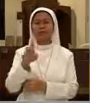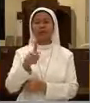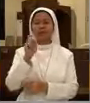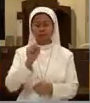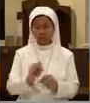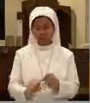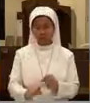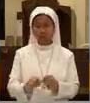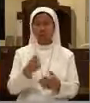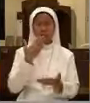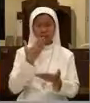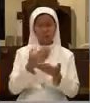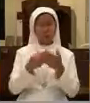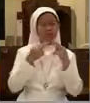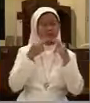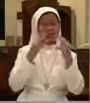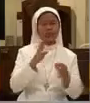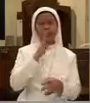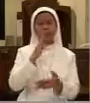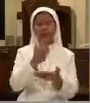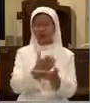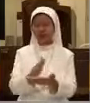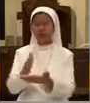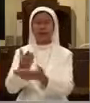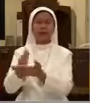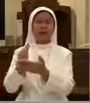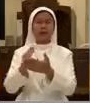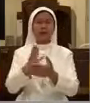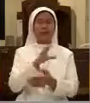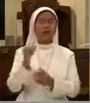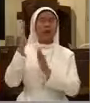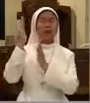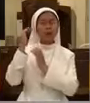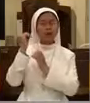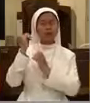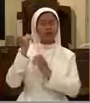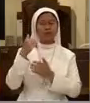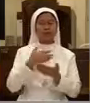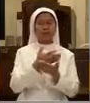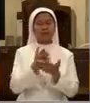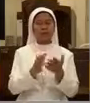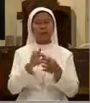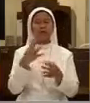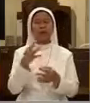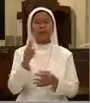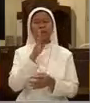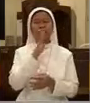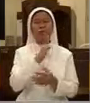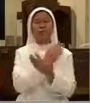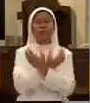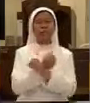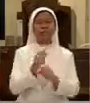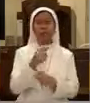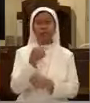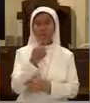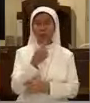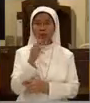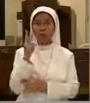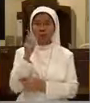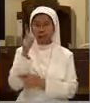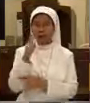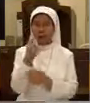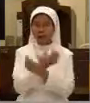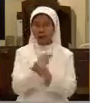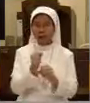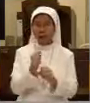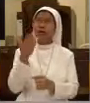be shared in the hope that some of them would be saved. But who will save them? The